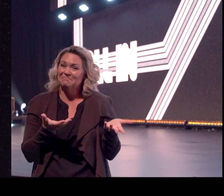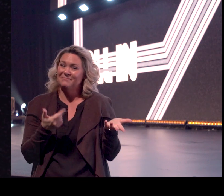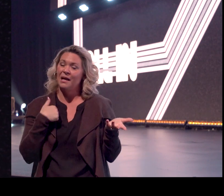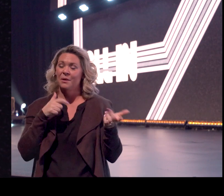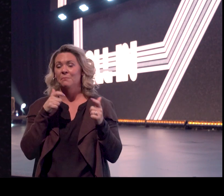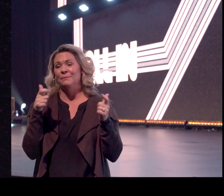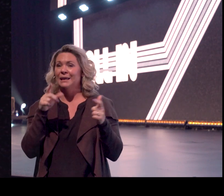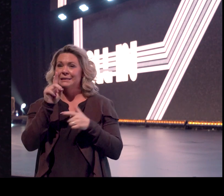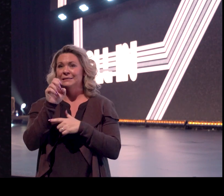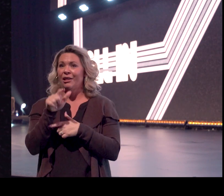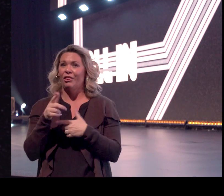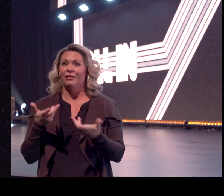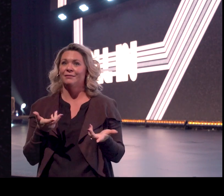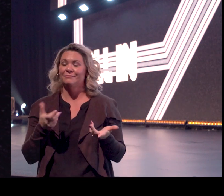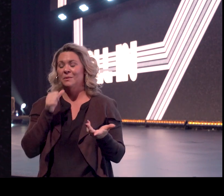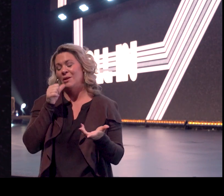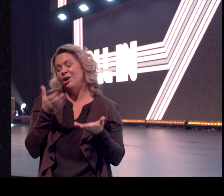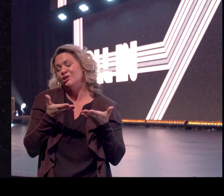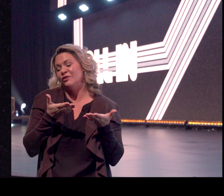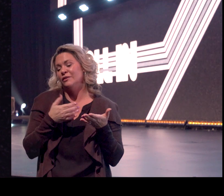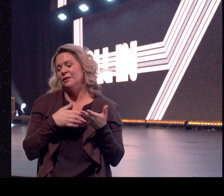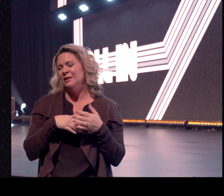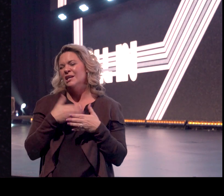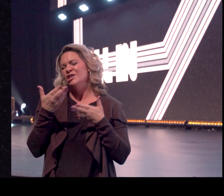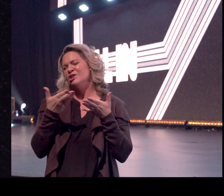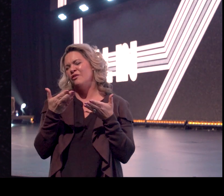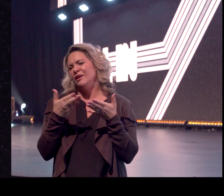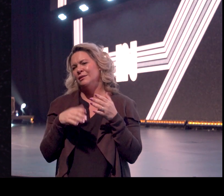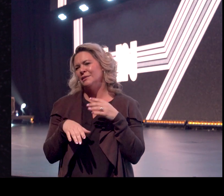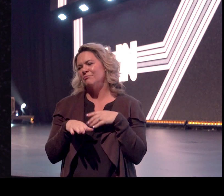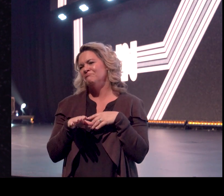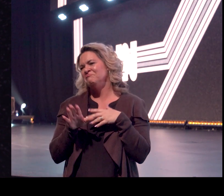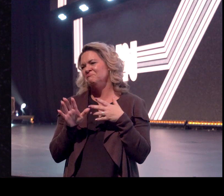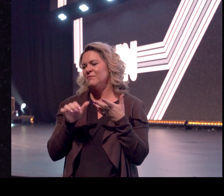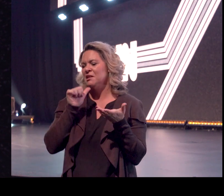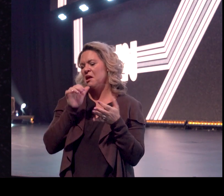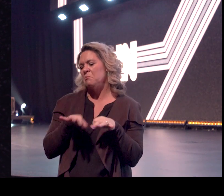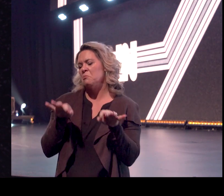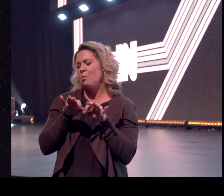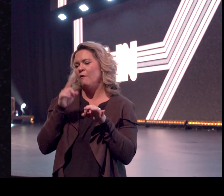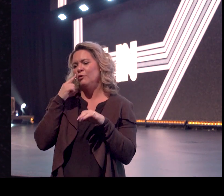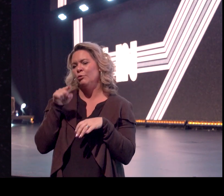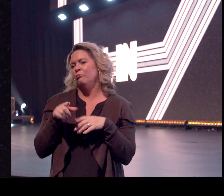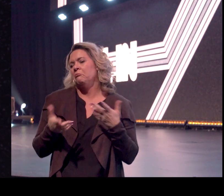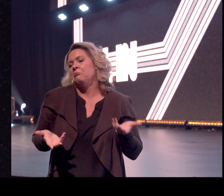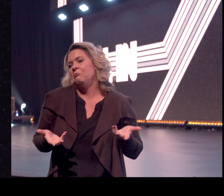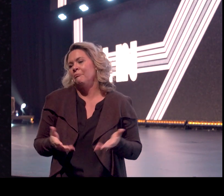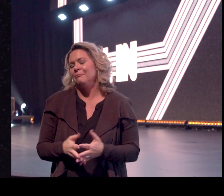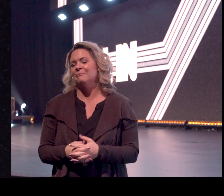Kind of a big deal. Yeah, so in reality, serving's a little bit beneath you.